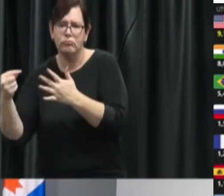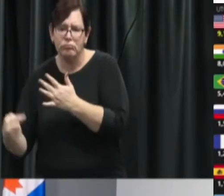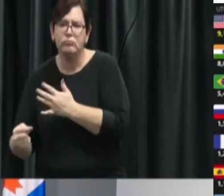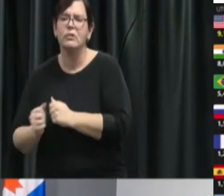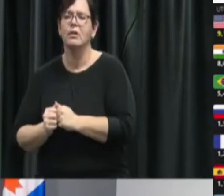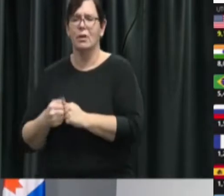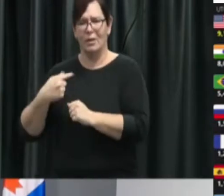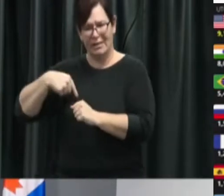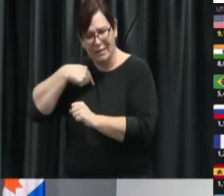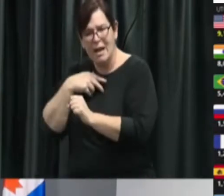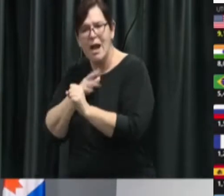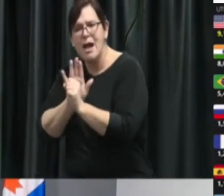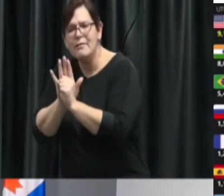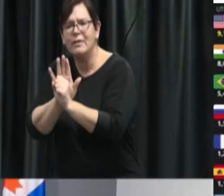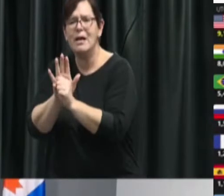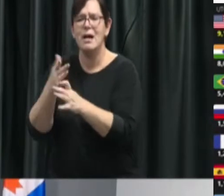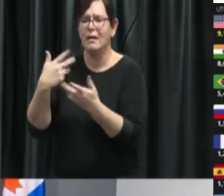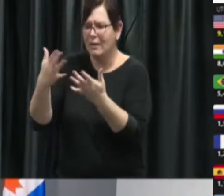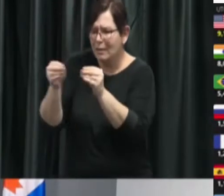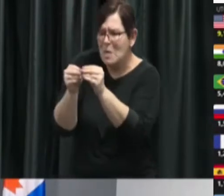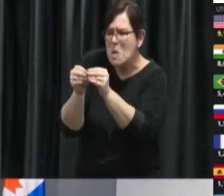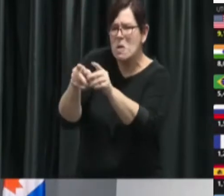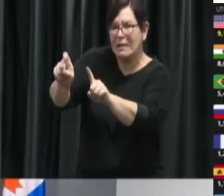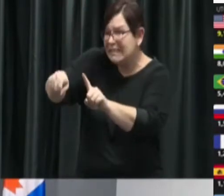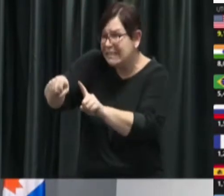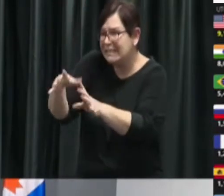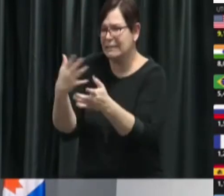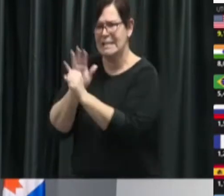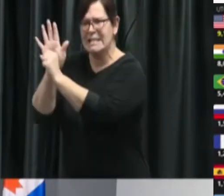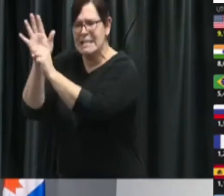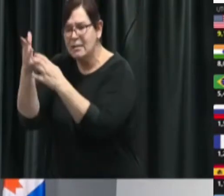access to testing. My team works closely with